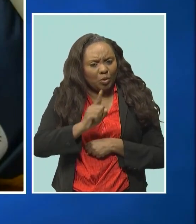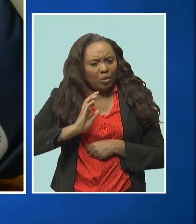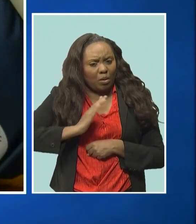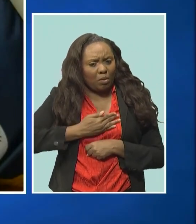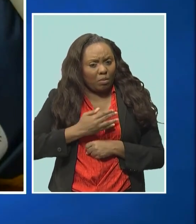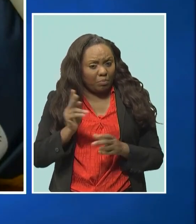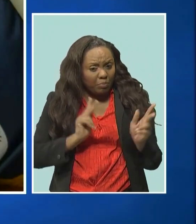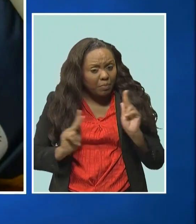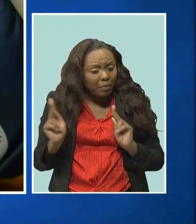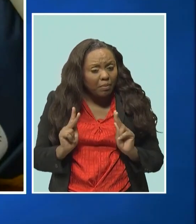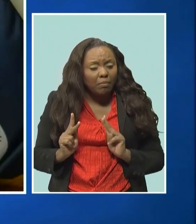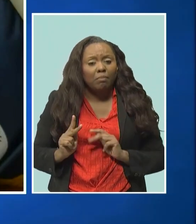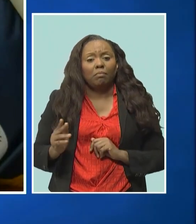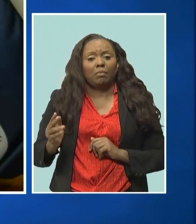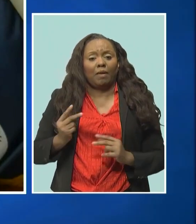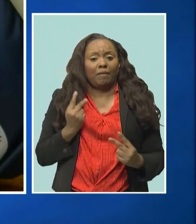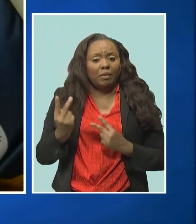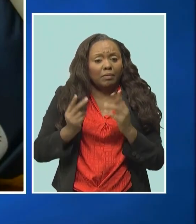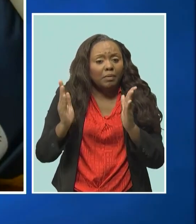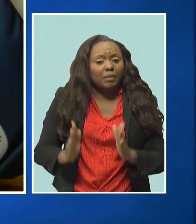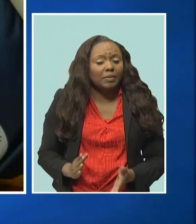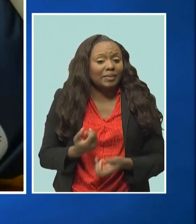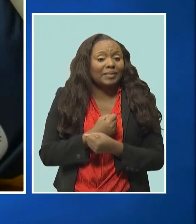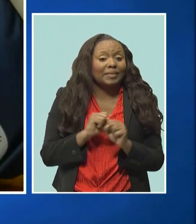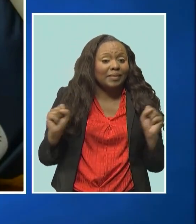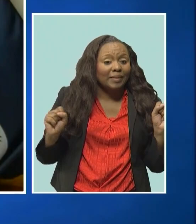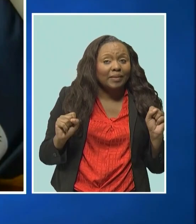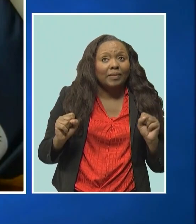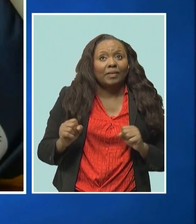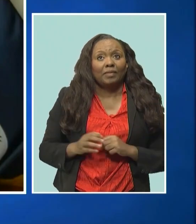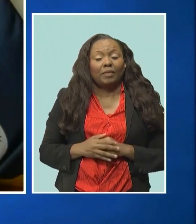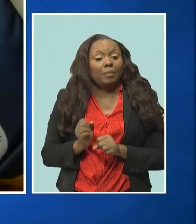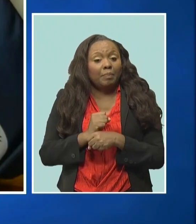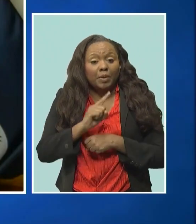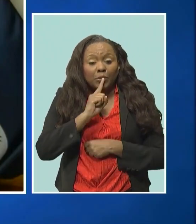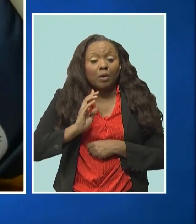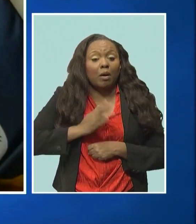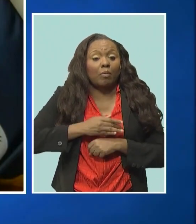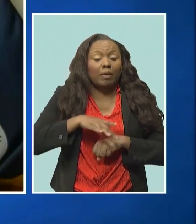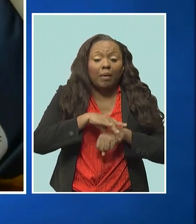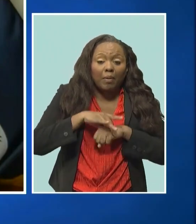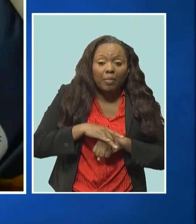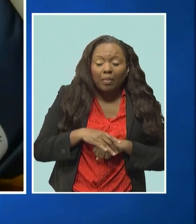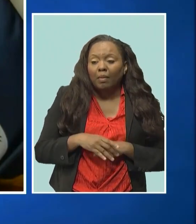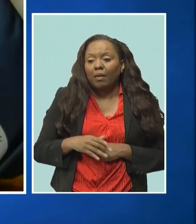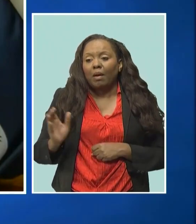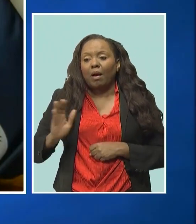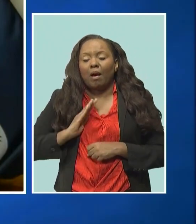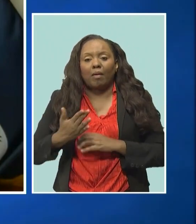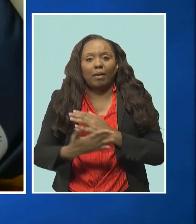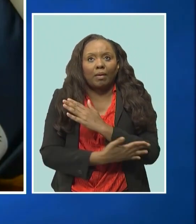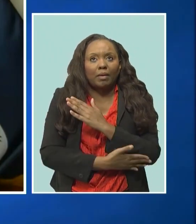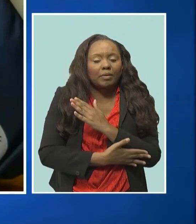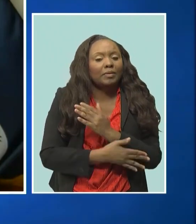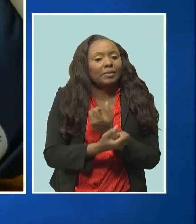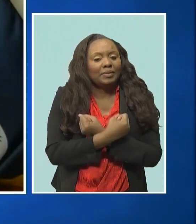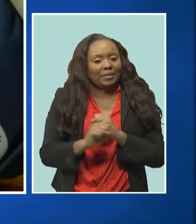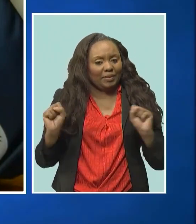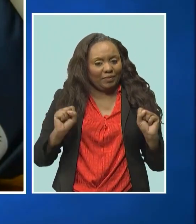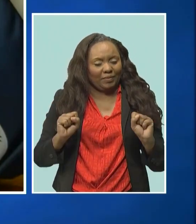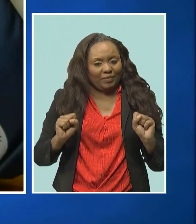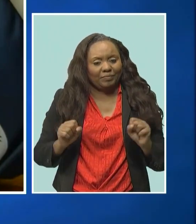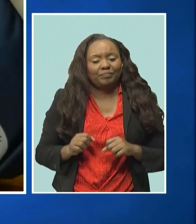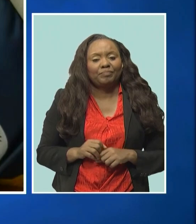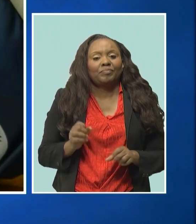and visitors within the region, the planet, our properties, and our infrastructure investments, which will